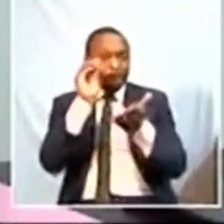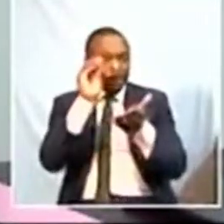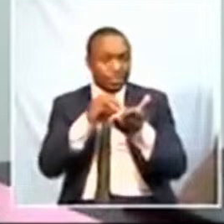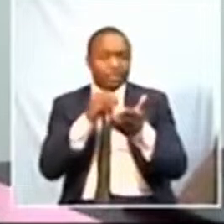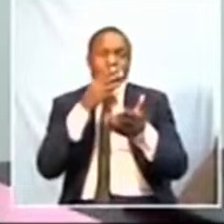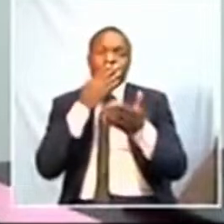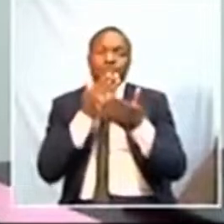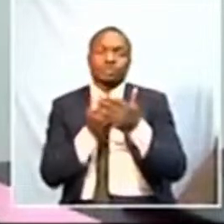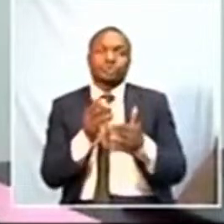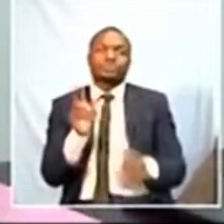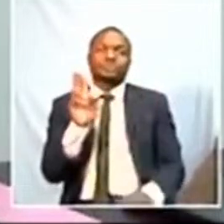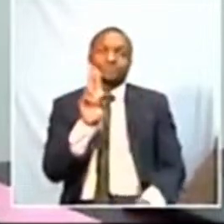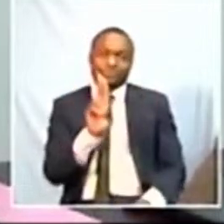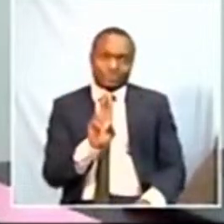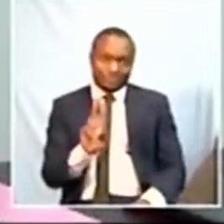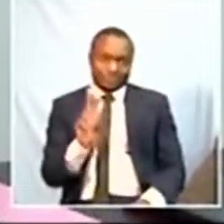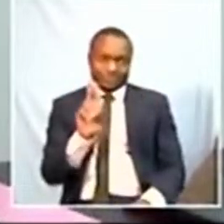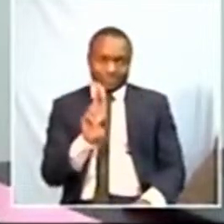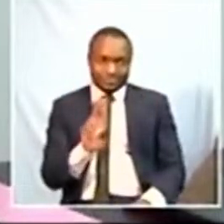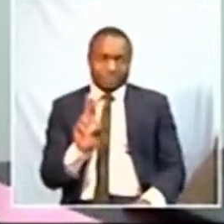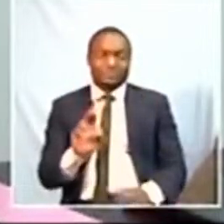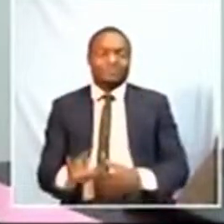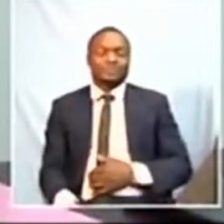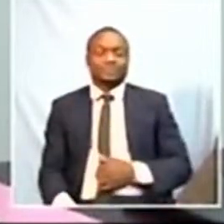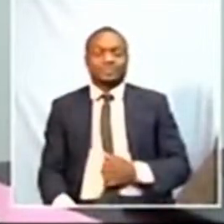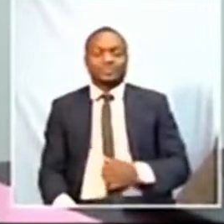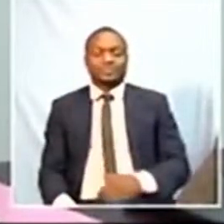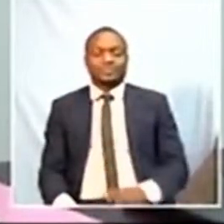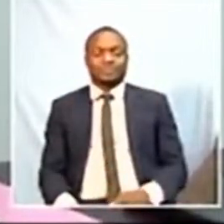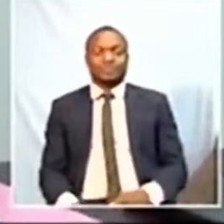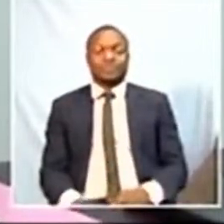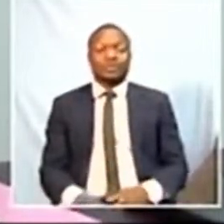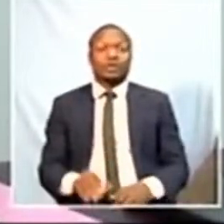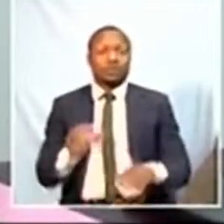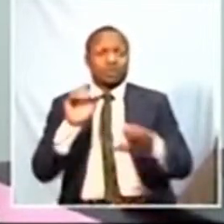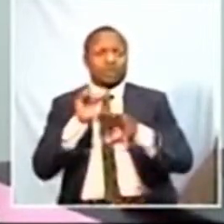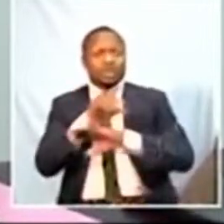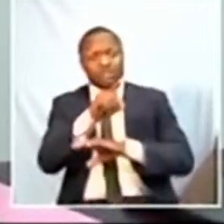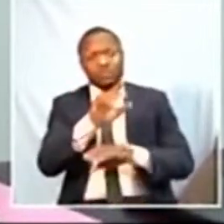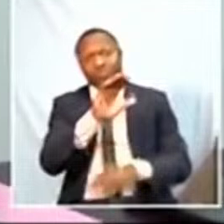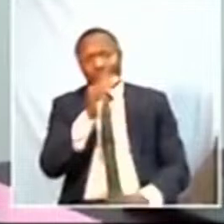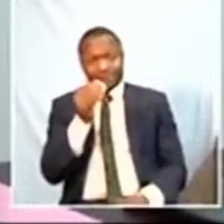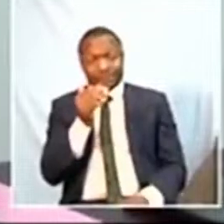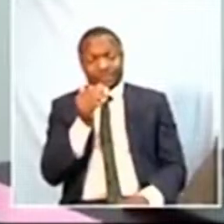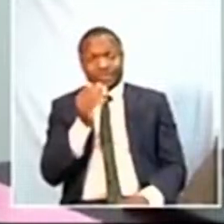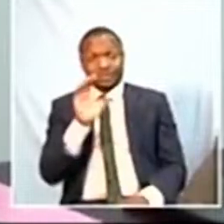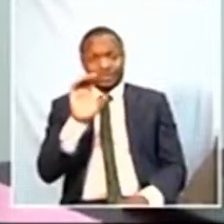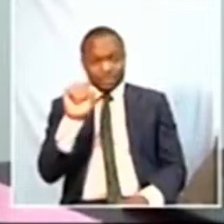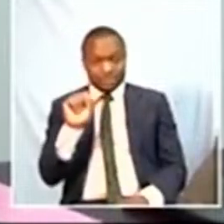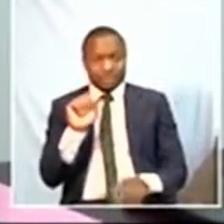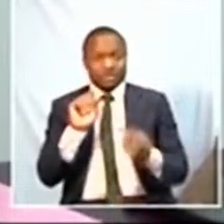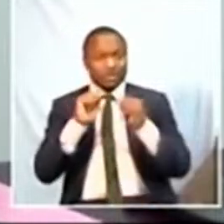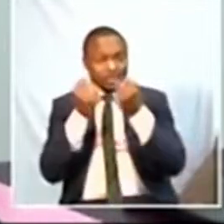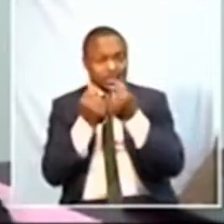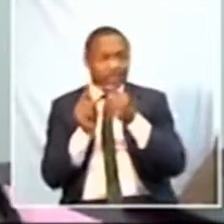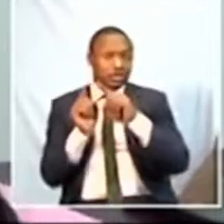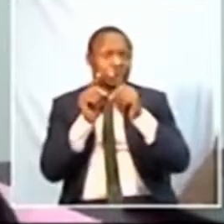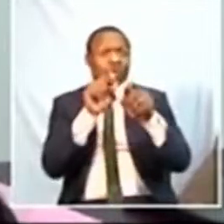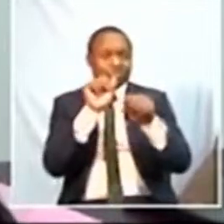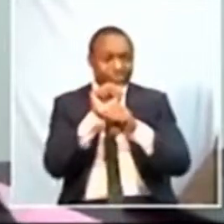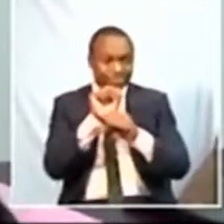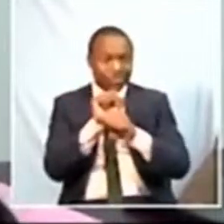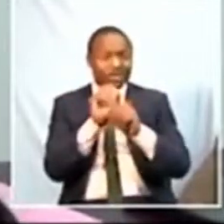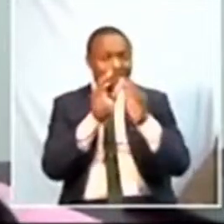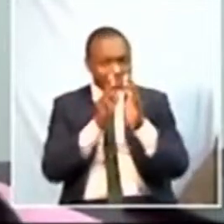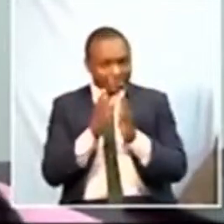proper utilization. So we are sending you away, CS and your team. Go and do a good job. Go and reorganize